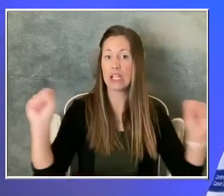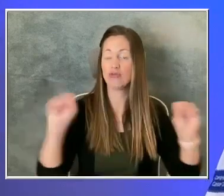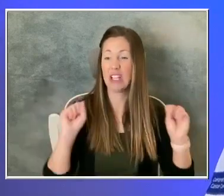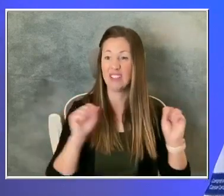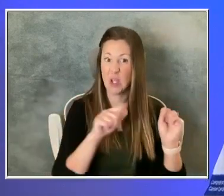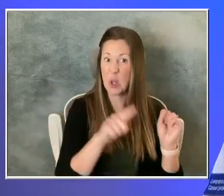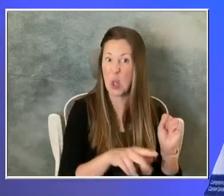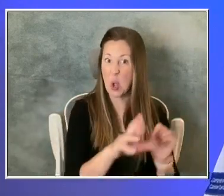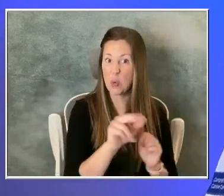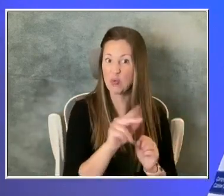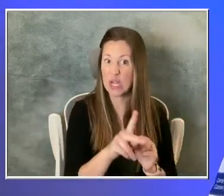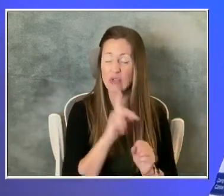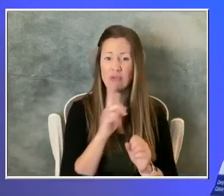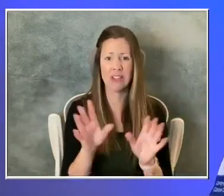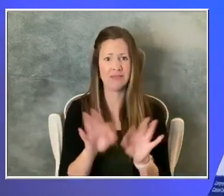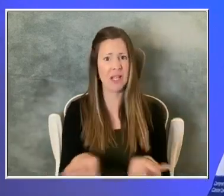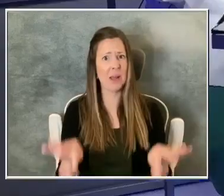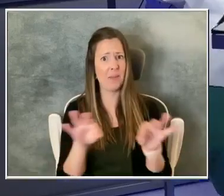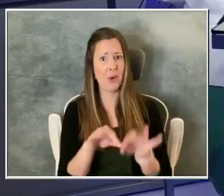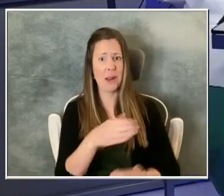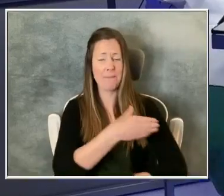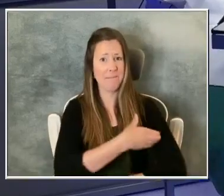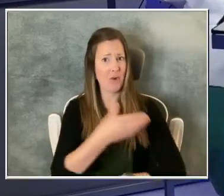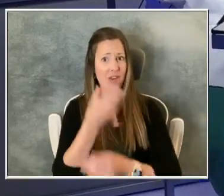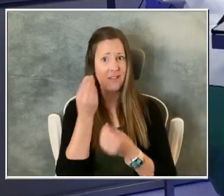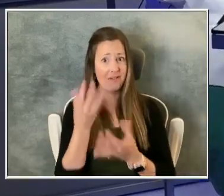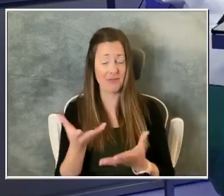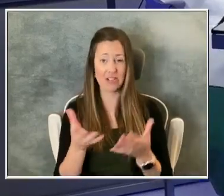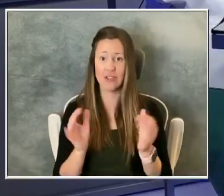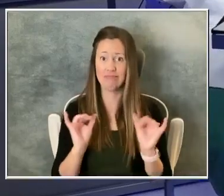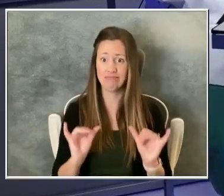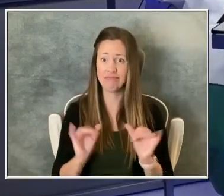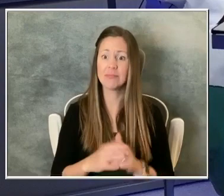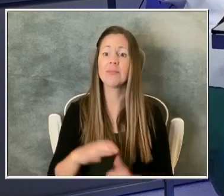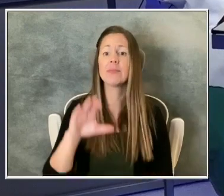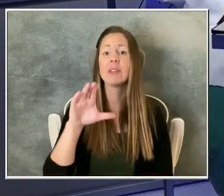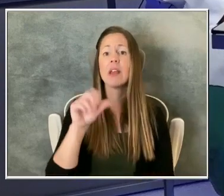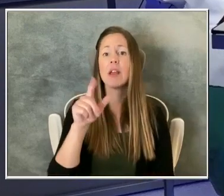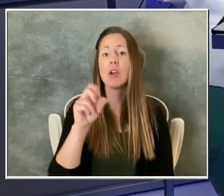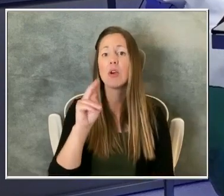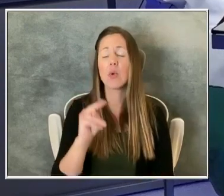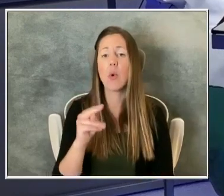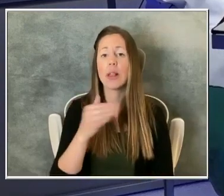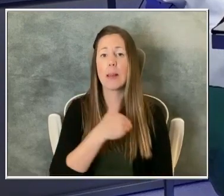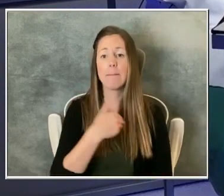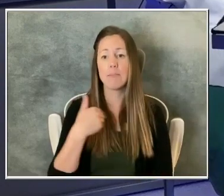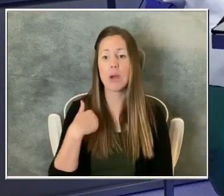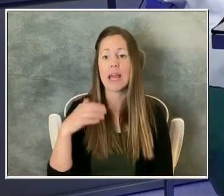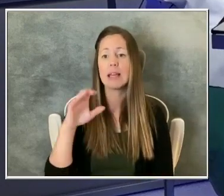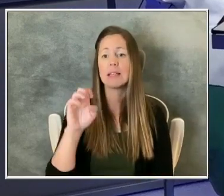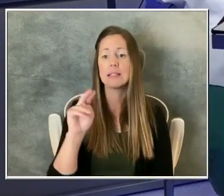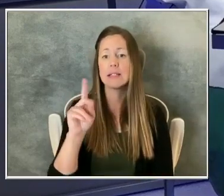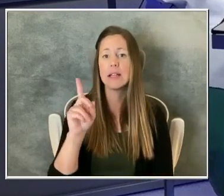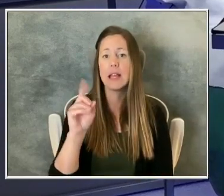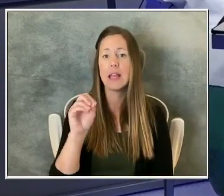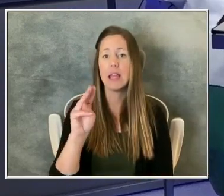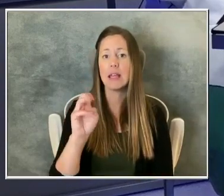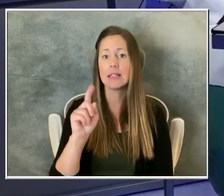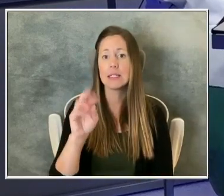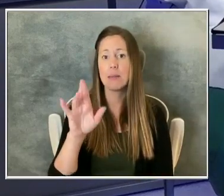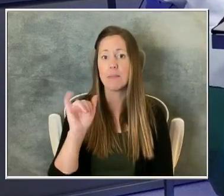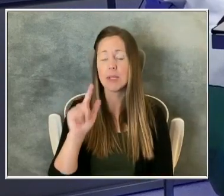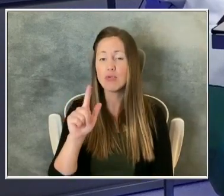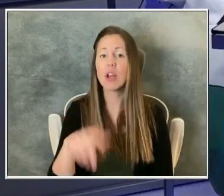pretty important and pretty powerful data. So colon, breast, endometrial, kidney, liver, myeloma,